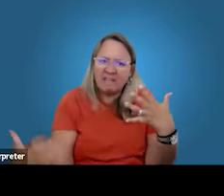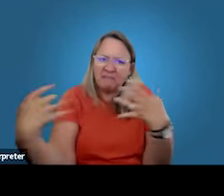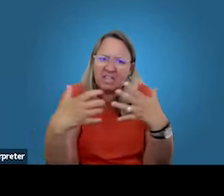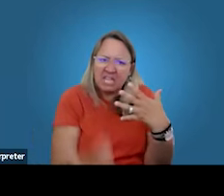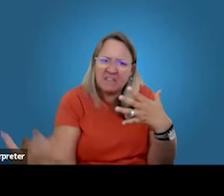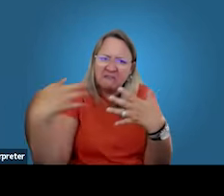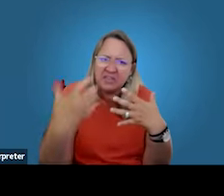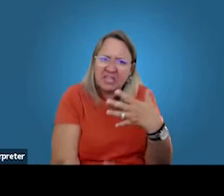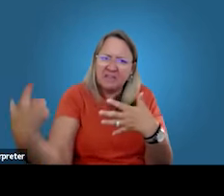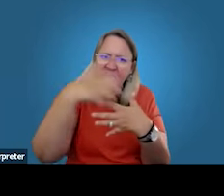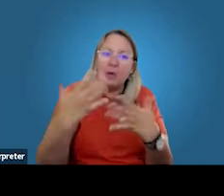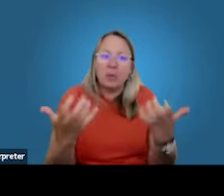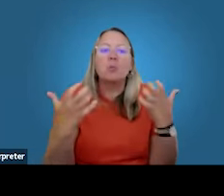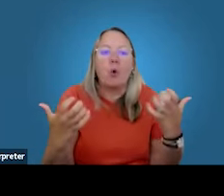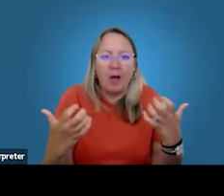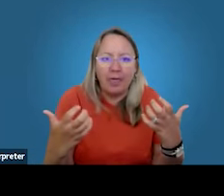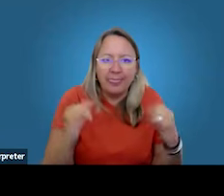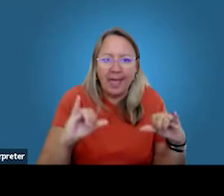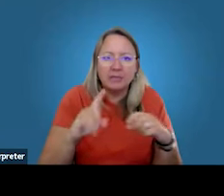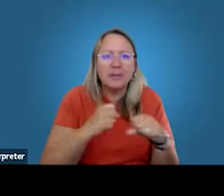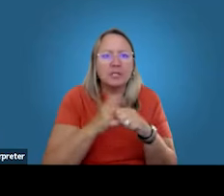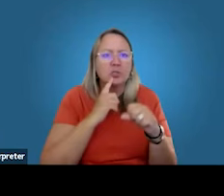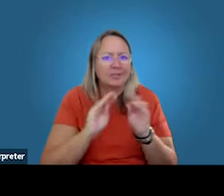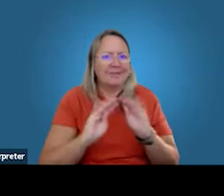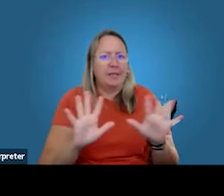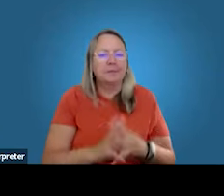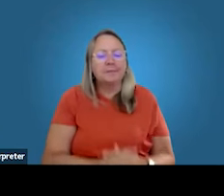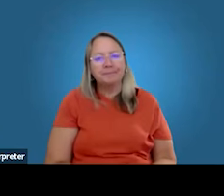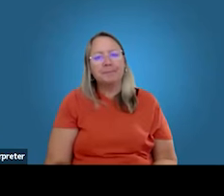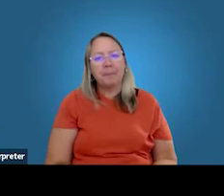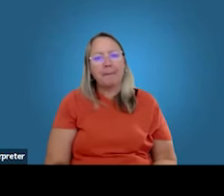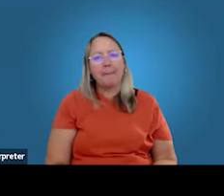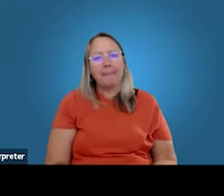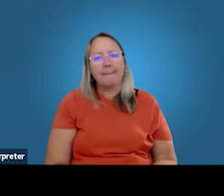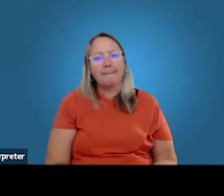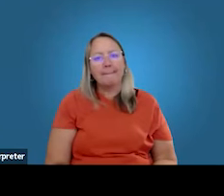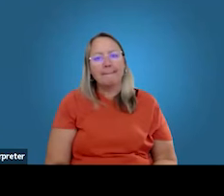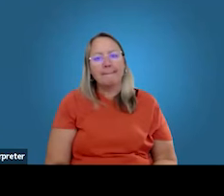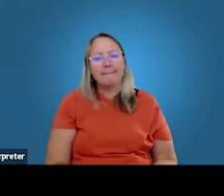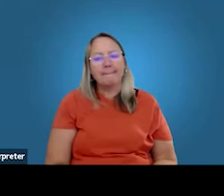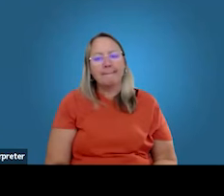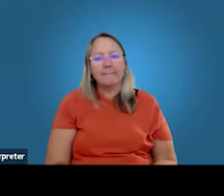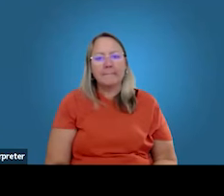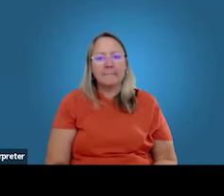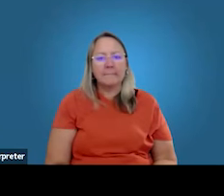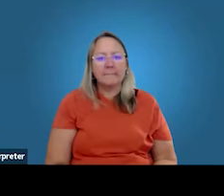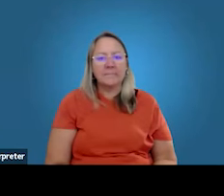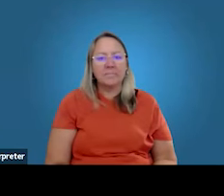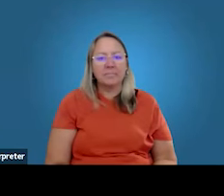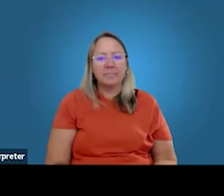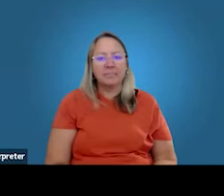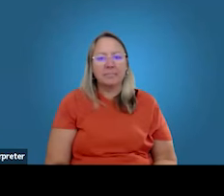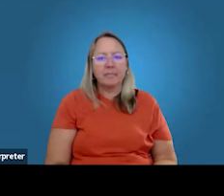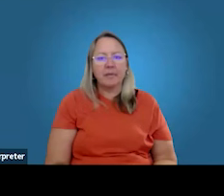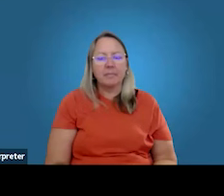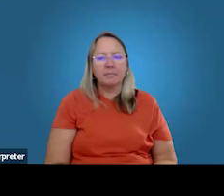all about cutting through when we're doing storytelling. So again, I'll flick this back up in a second. And when we come to do